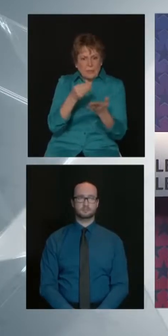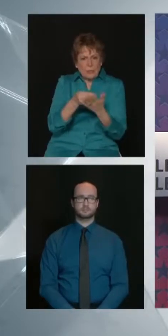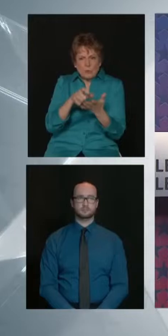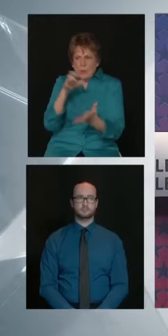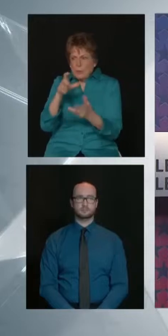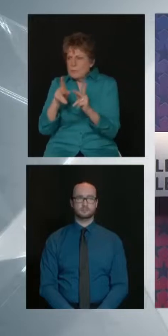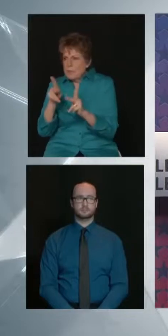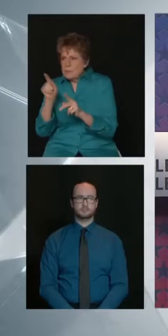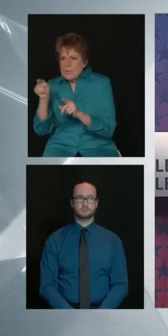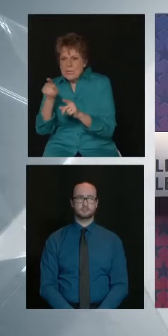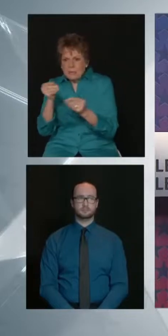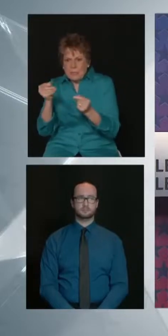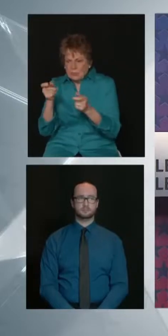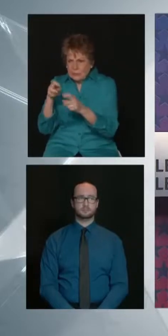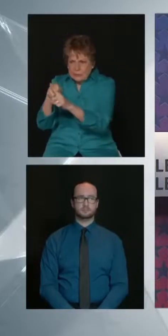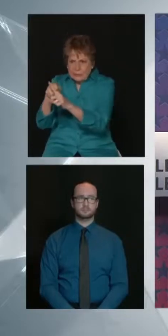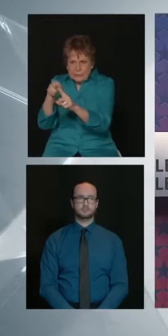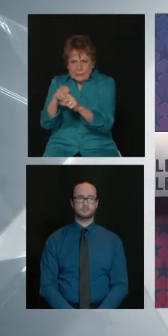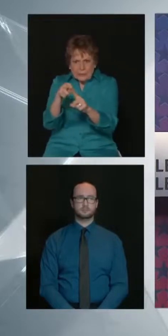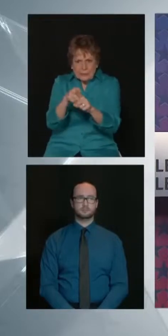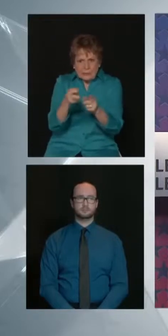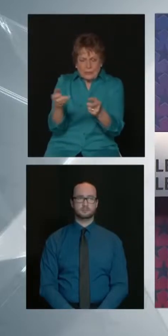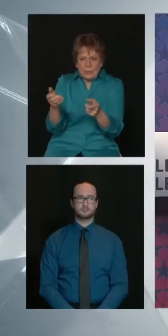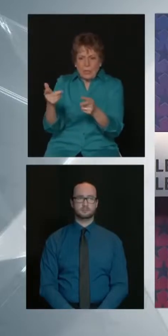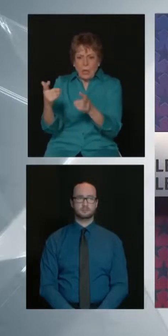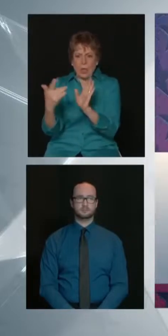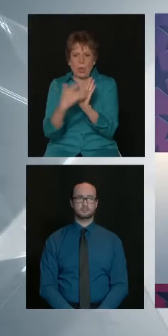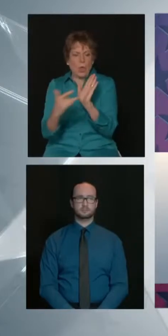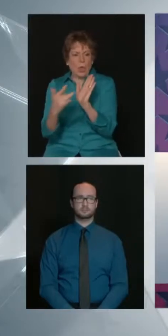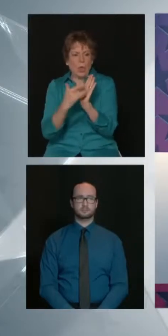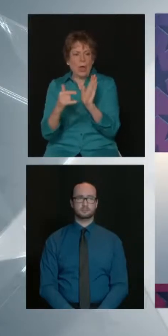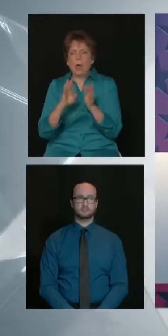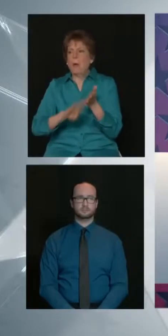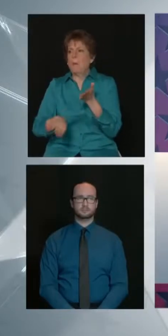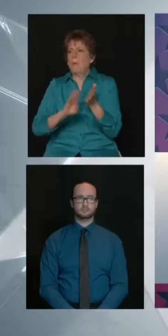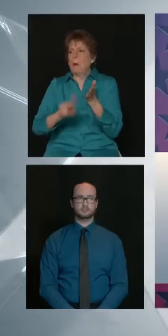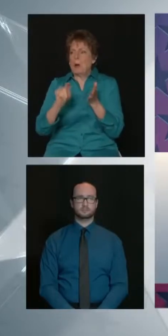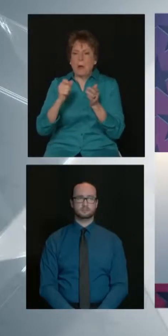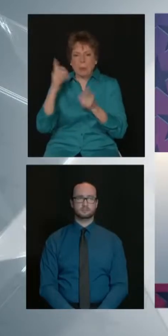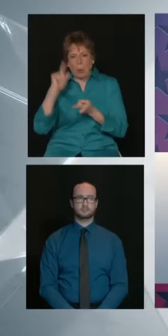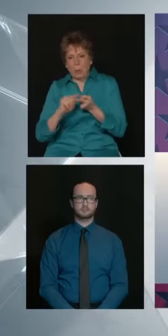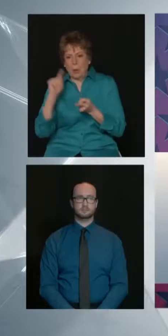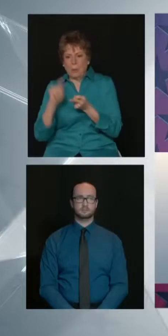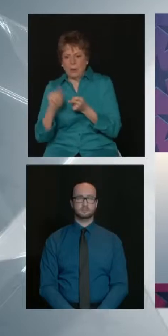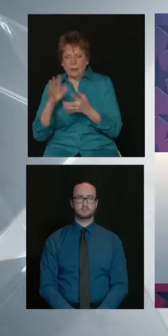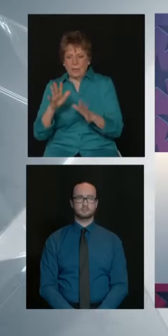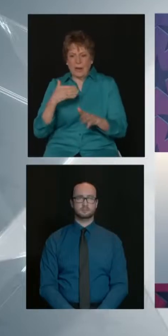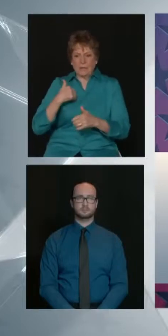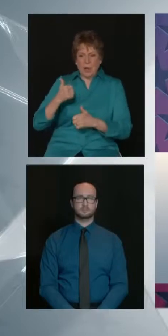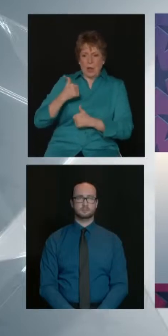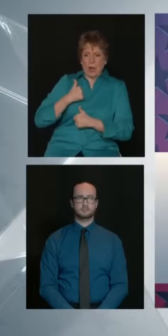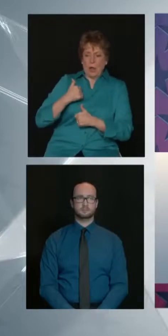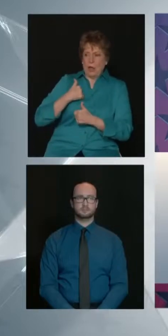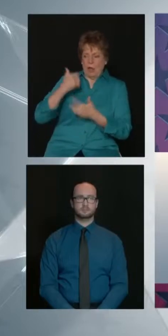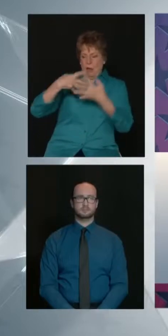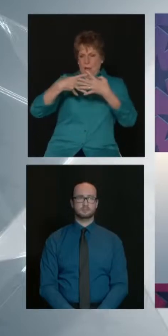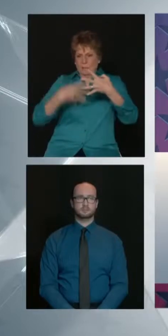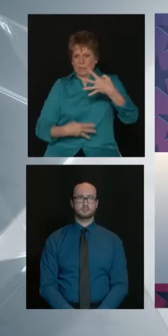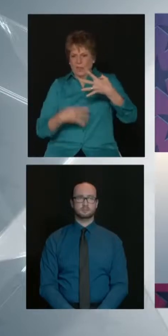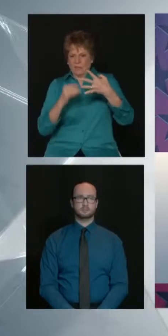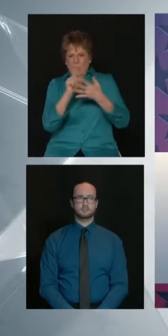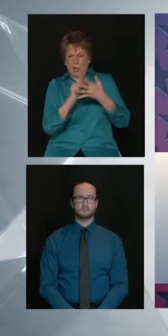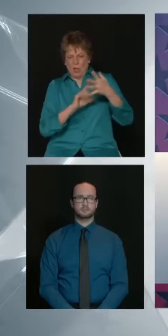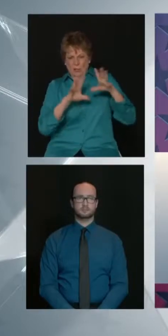accountants and lawyers. You know, that's the intention, you know, here, because if we can't collect taxes from the